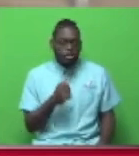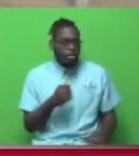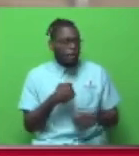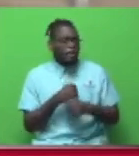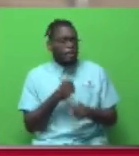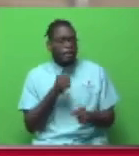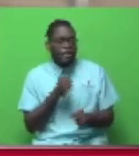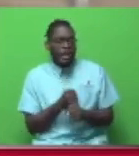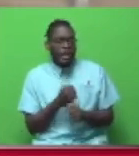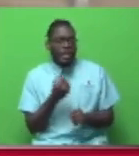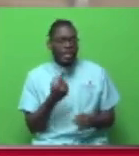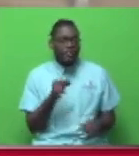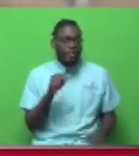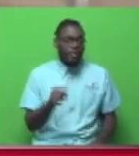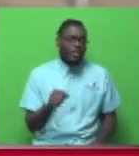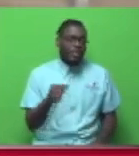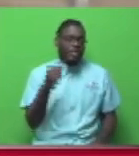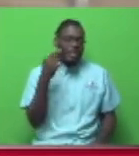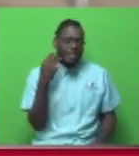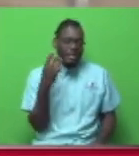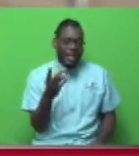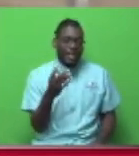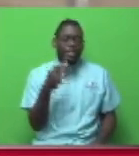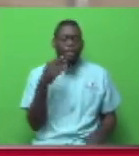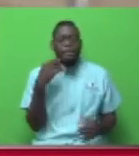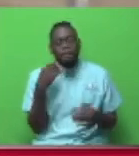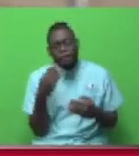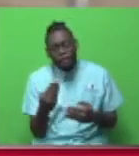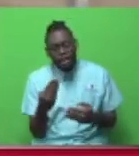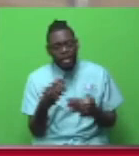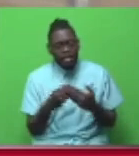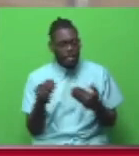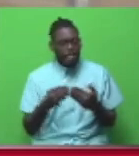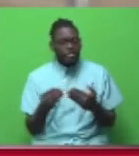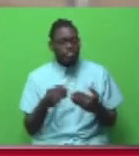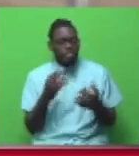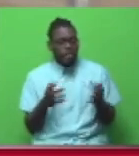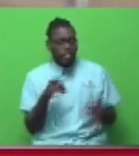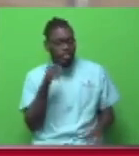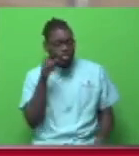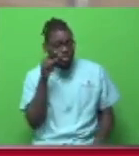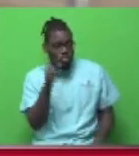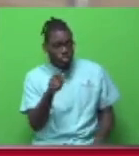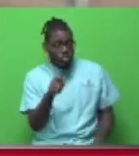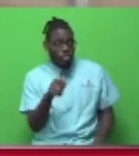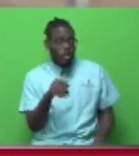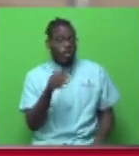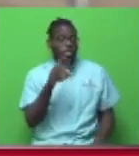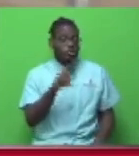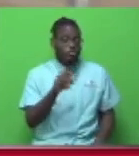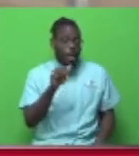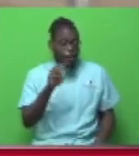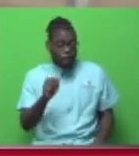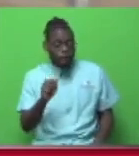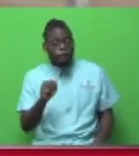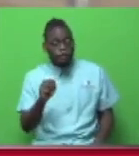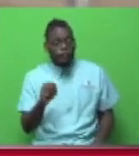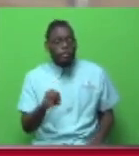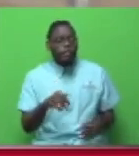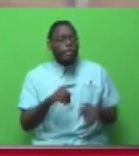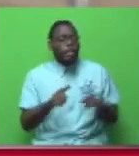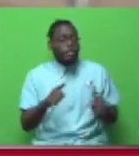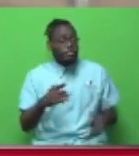fees during the year of 2010 to 2015. Maybe her Ram did that. The senator's Ram did that. But the Ram in the Ramayana that I